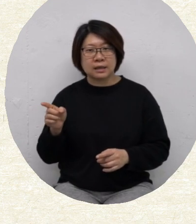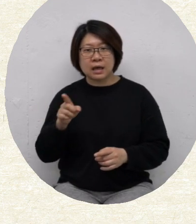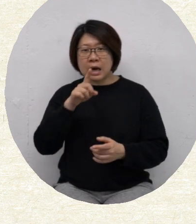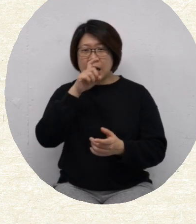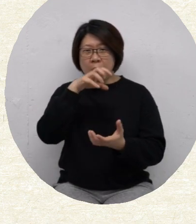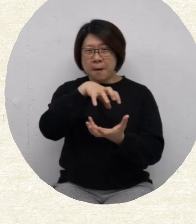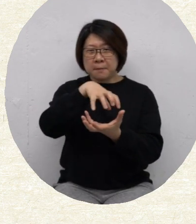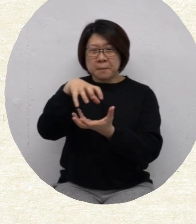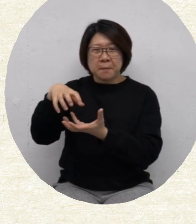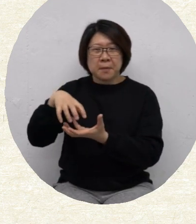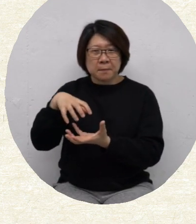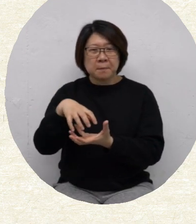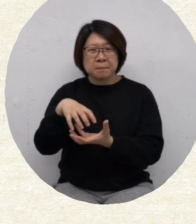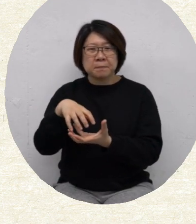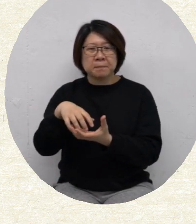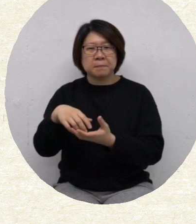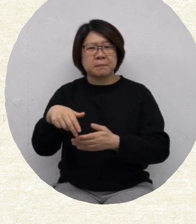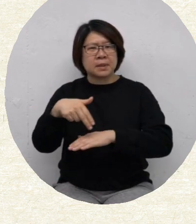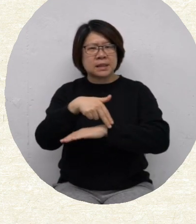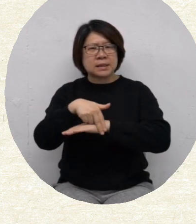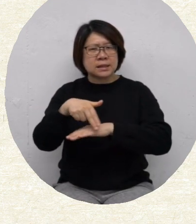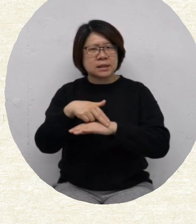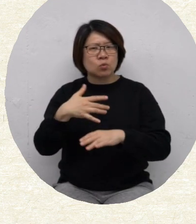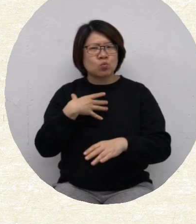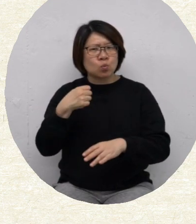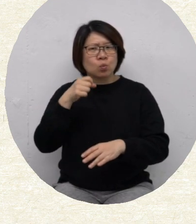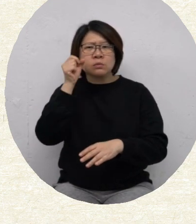And here are some detailed shots of that piece.